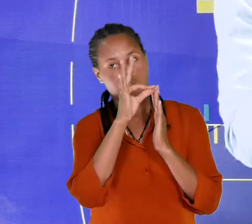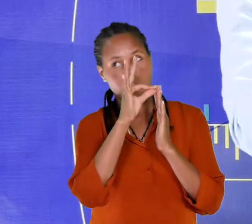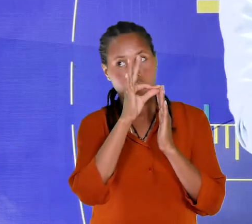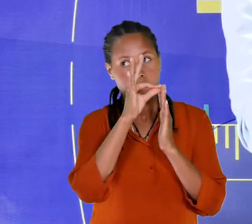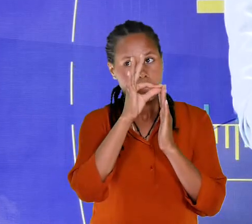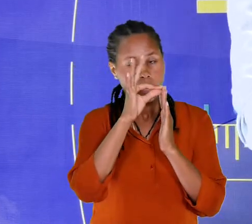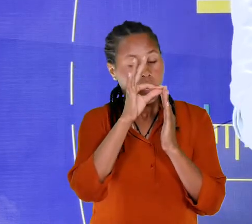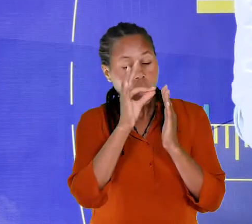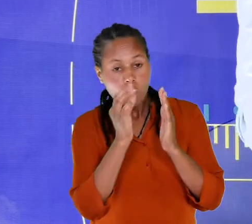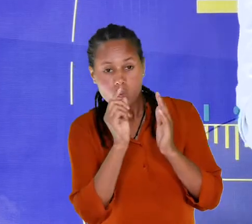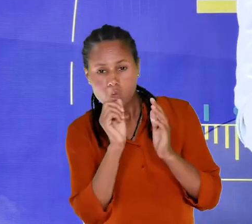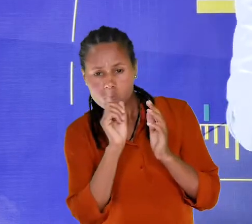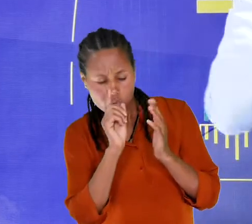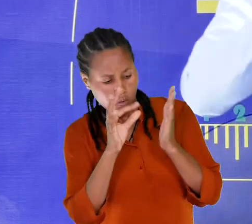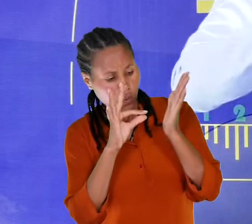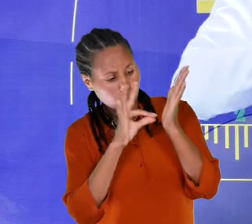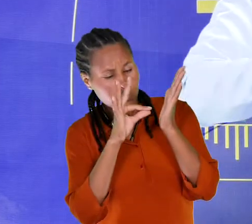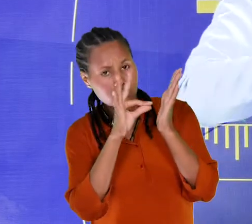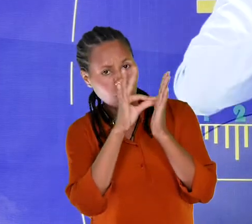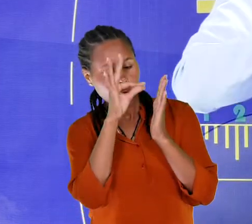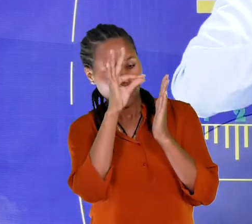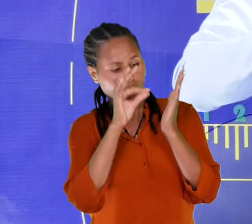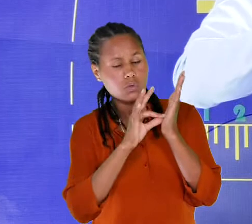means something which we can count by saying